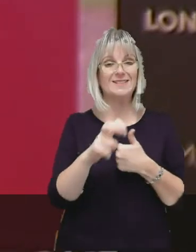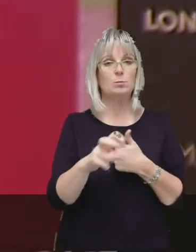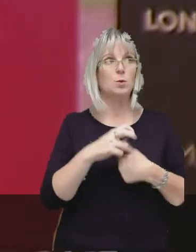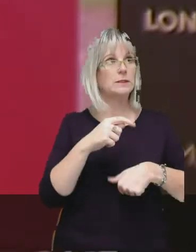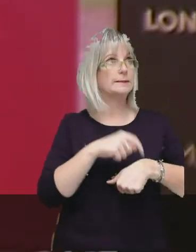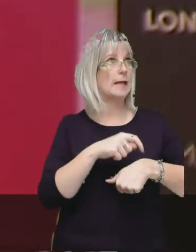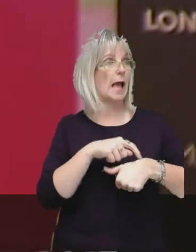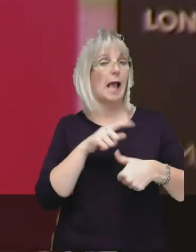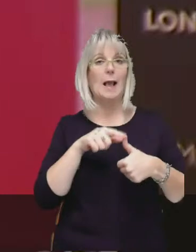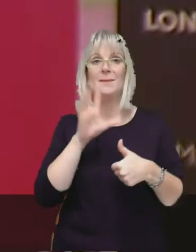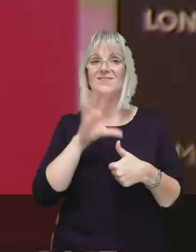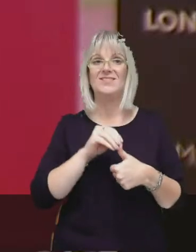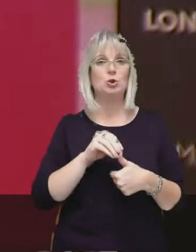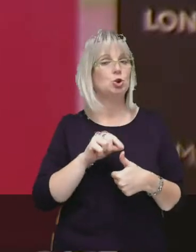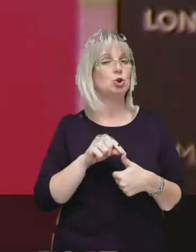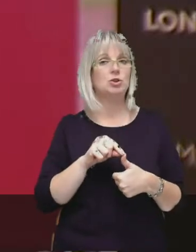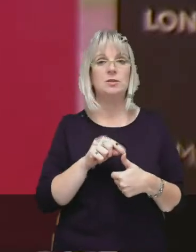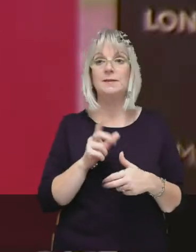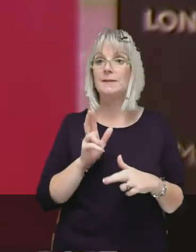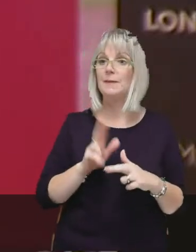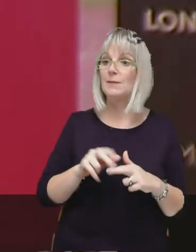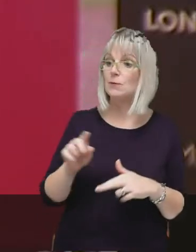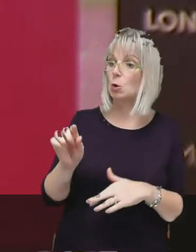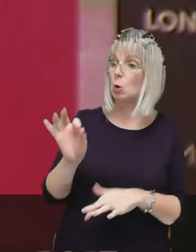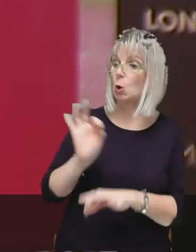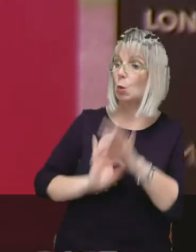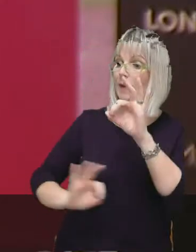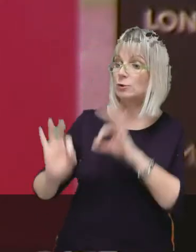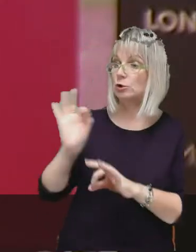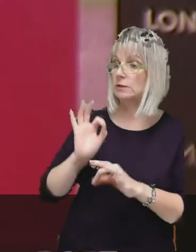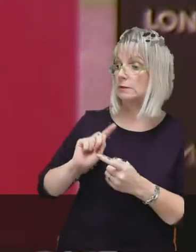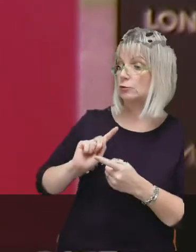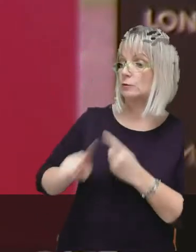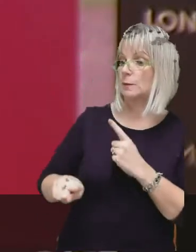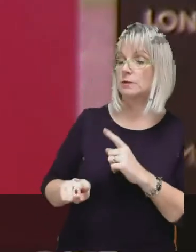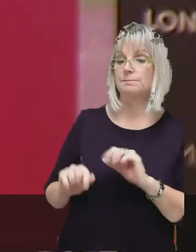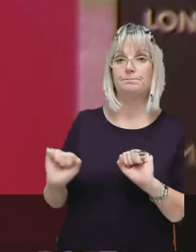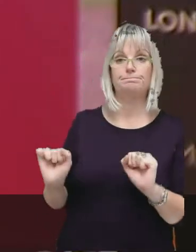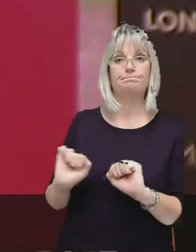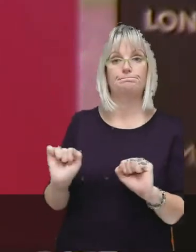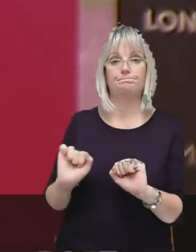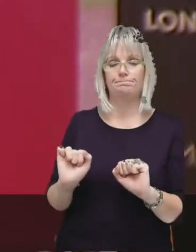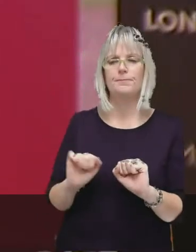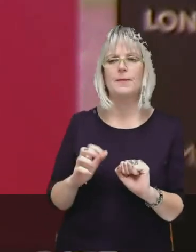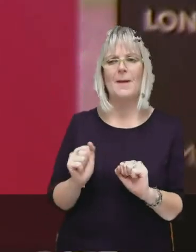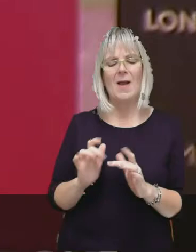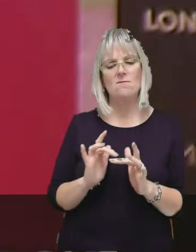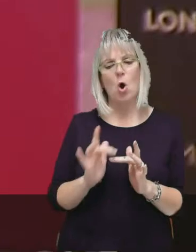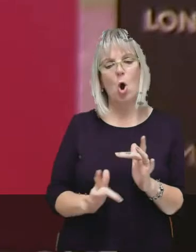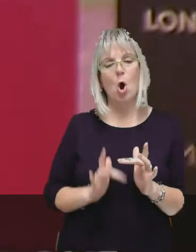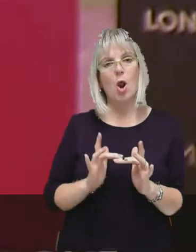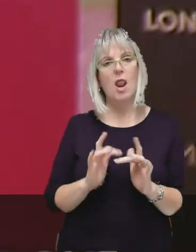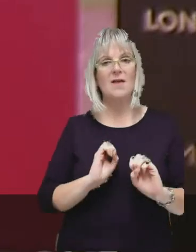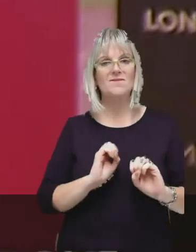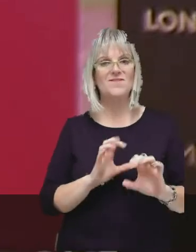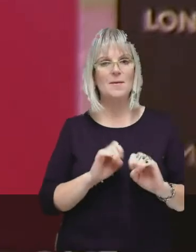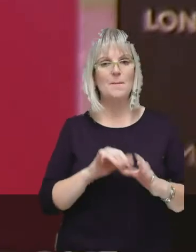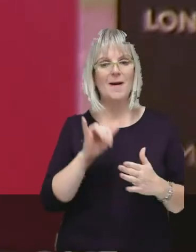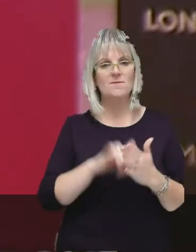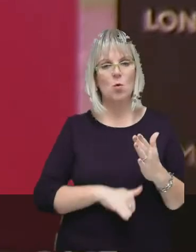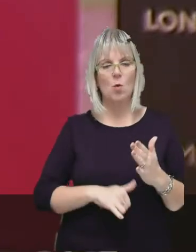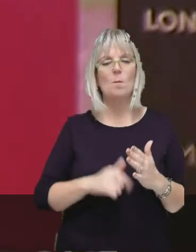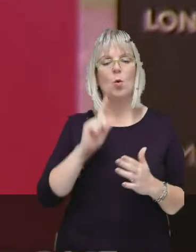get to answer your specific question, the online feedback form, which will be emailed to